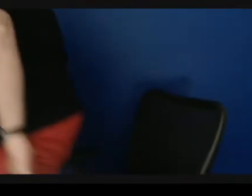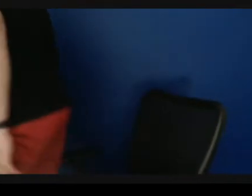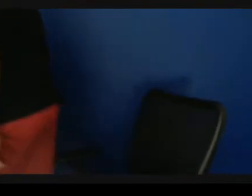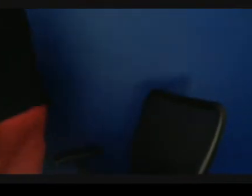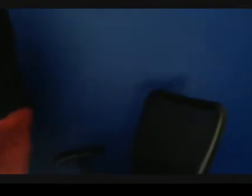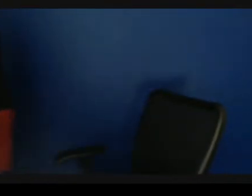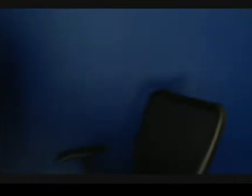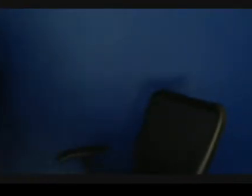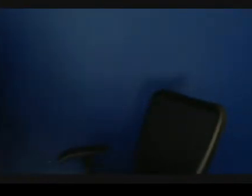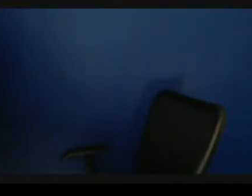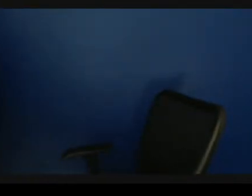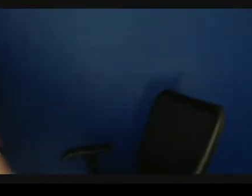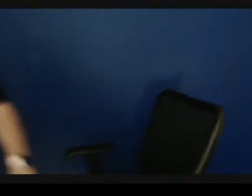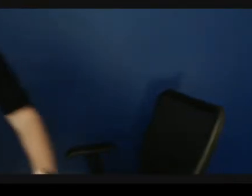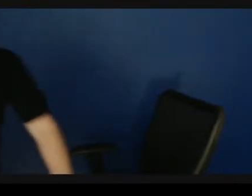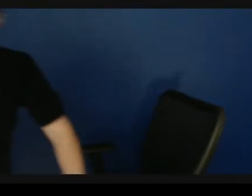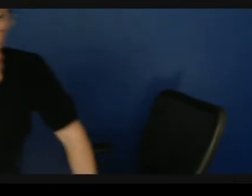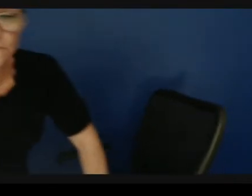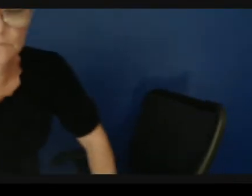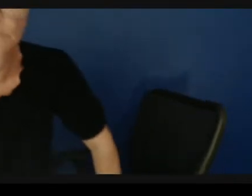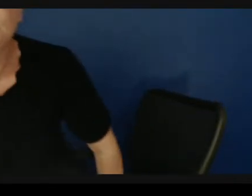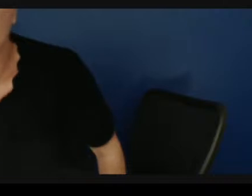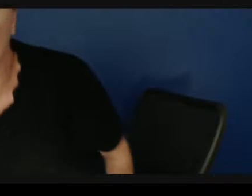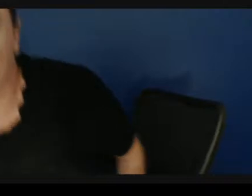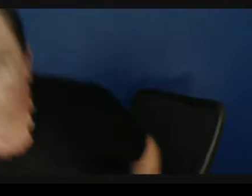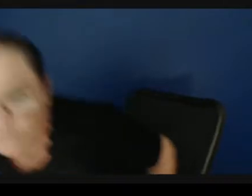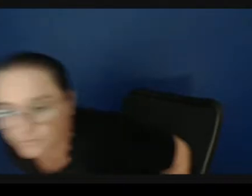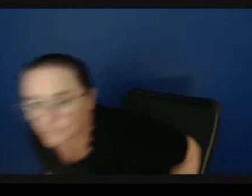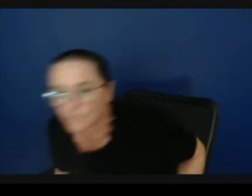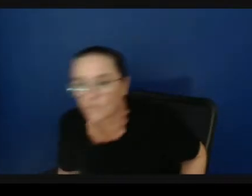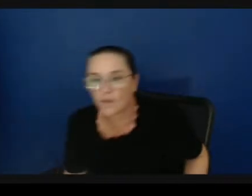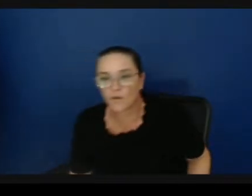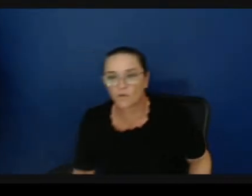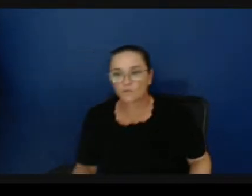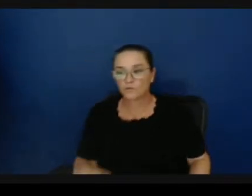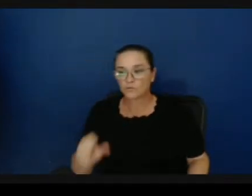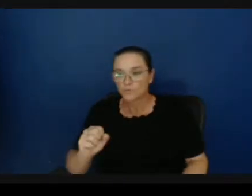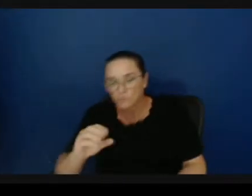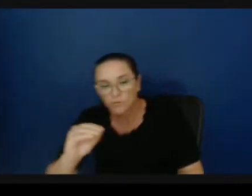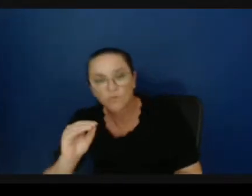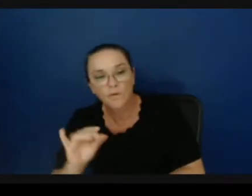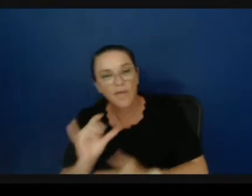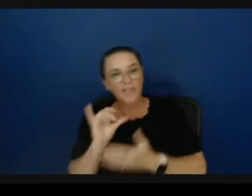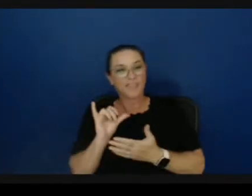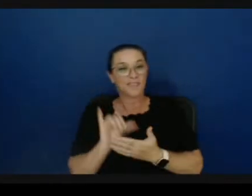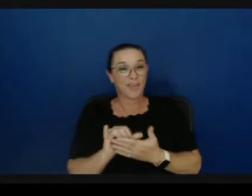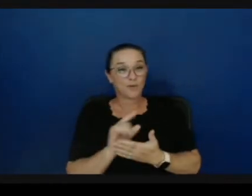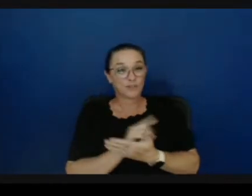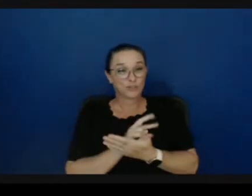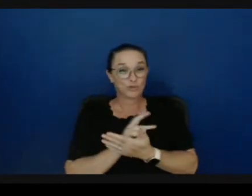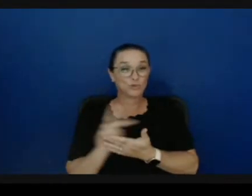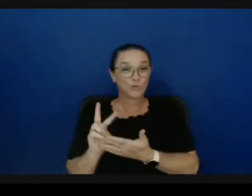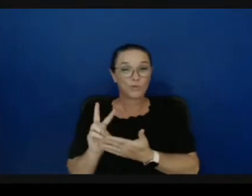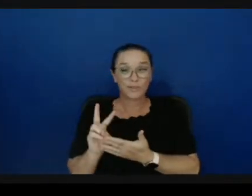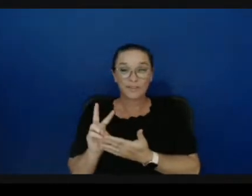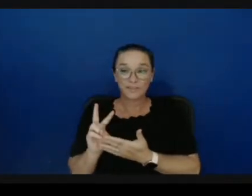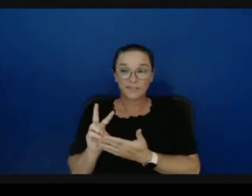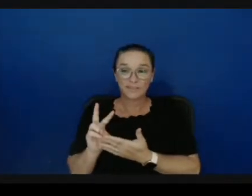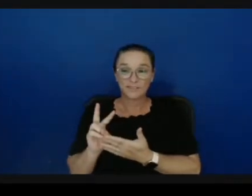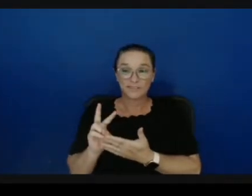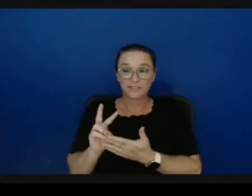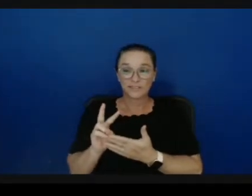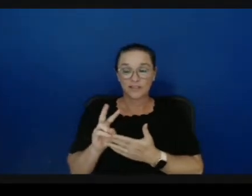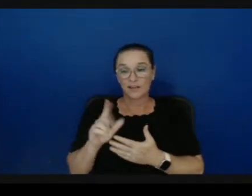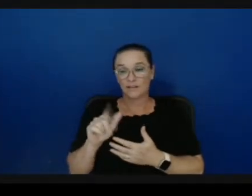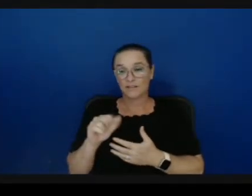Oh, all right. Yeah, so that was the 2 weeks there, roughly, of the lava